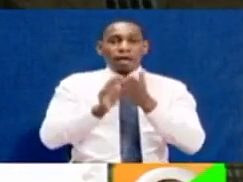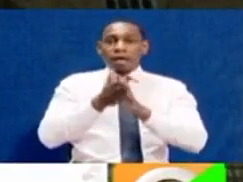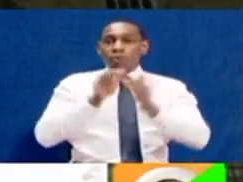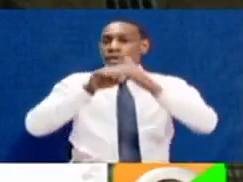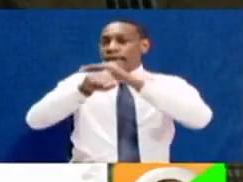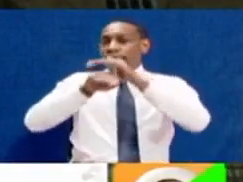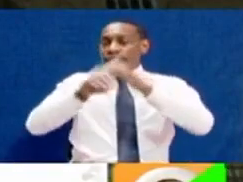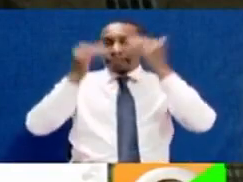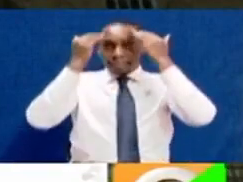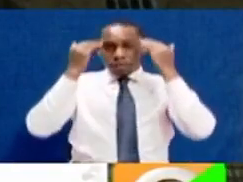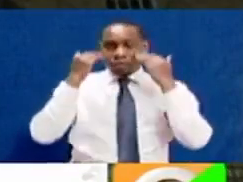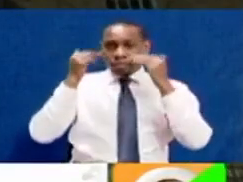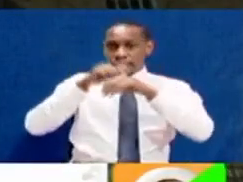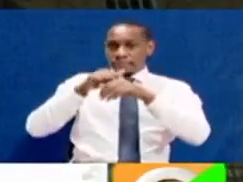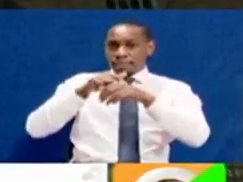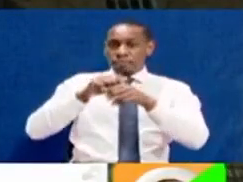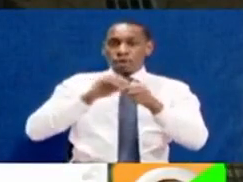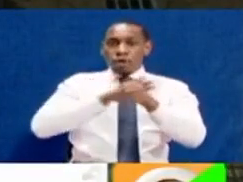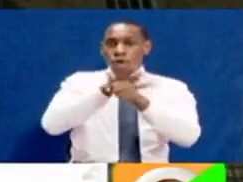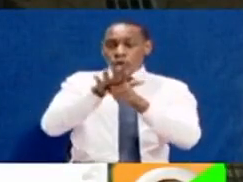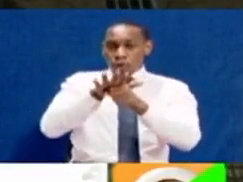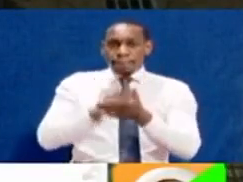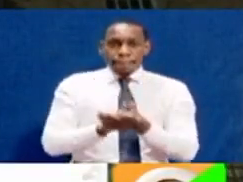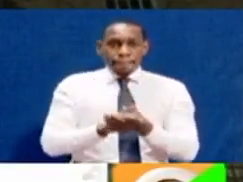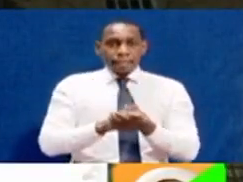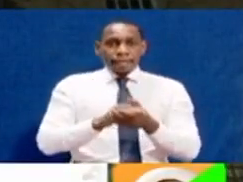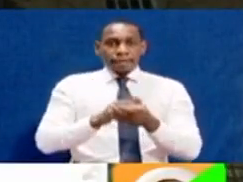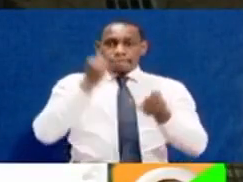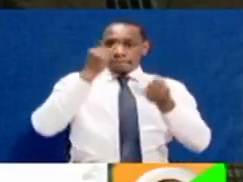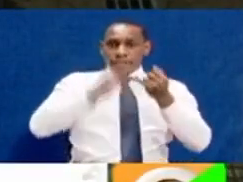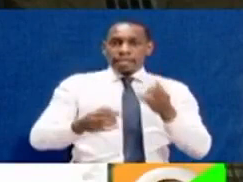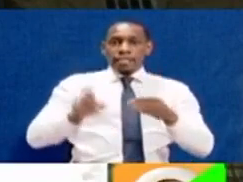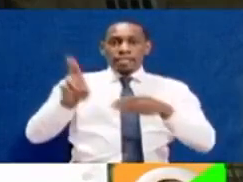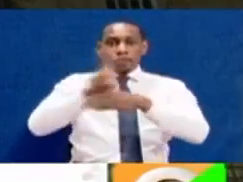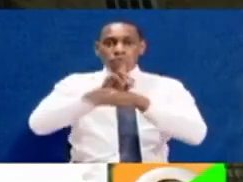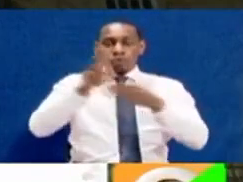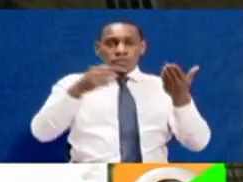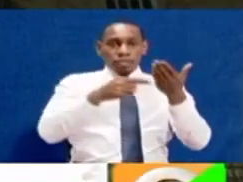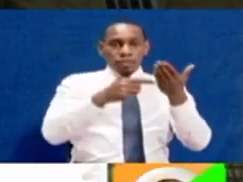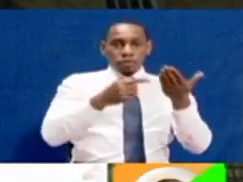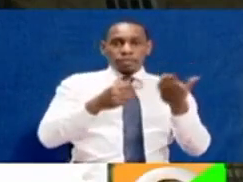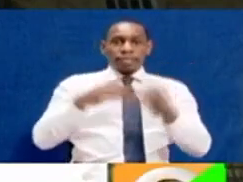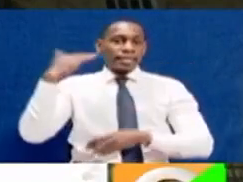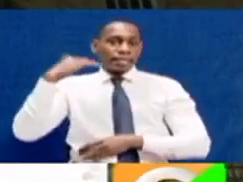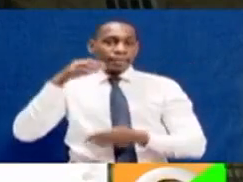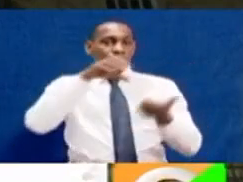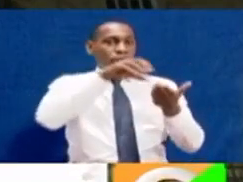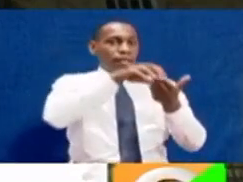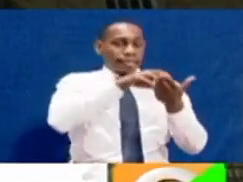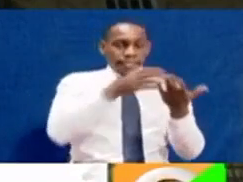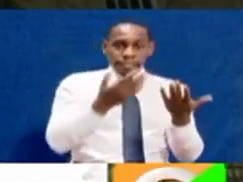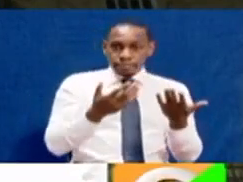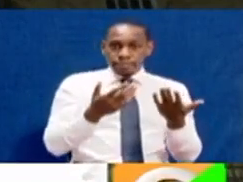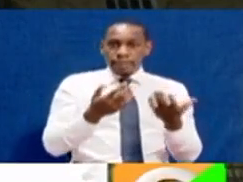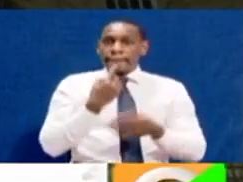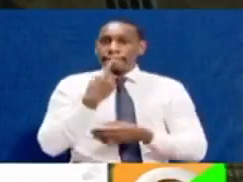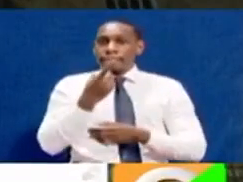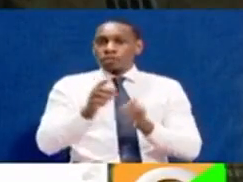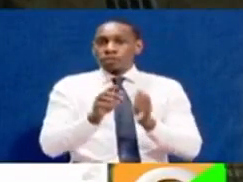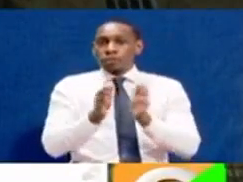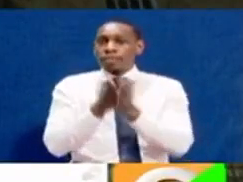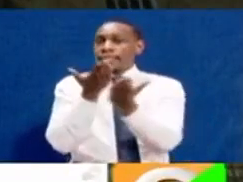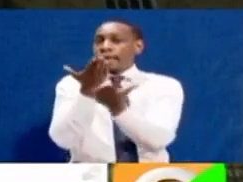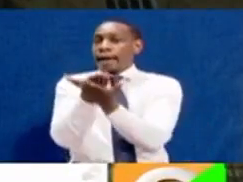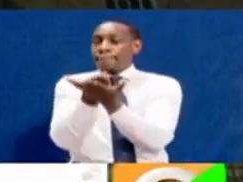to the courts during this time of COVID-19. And finally, the use of technology, whether it is in criminal cases, mentions and